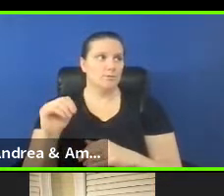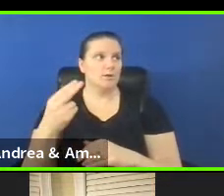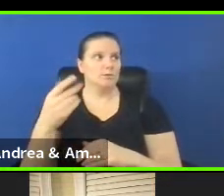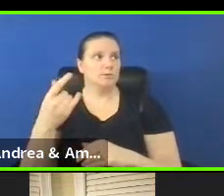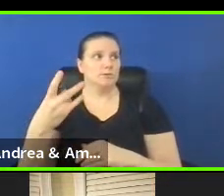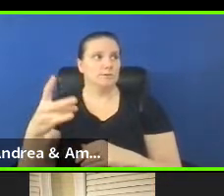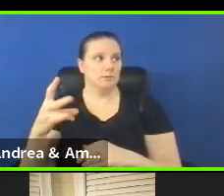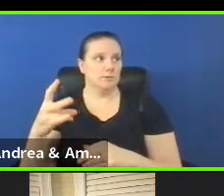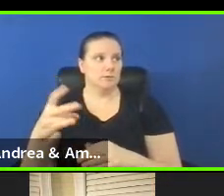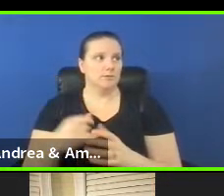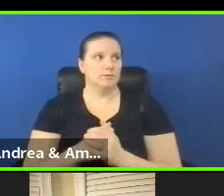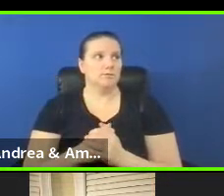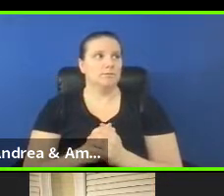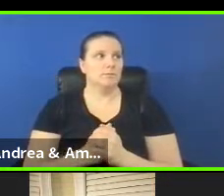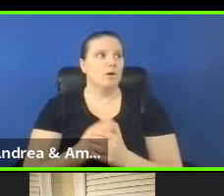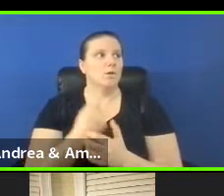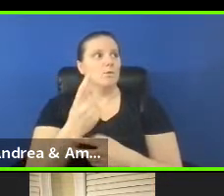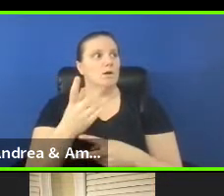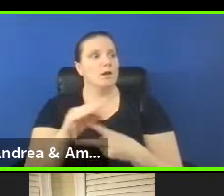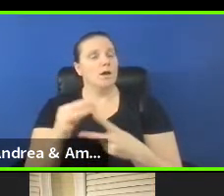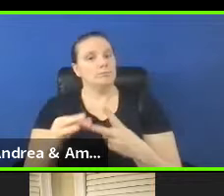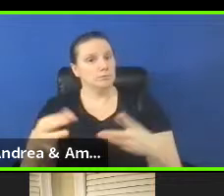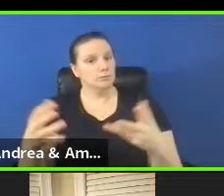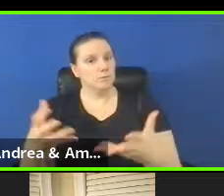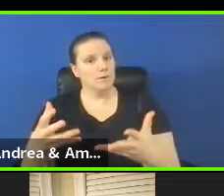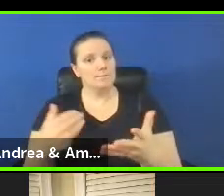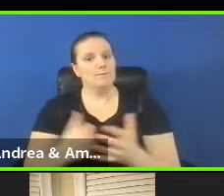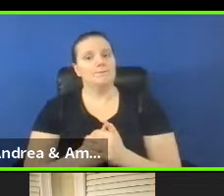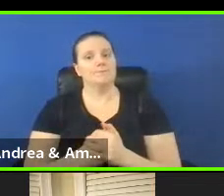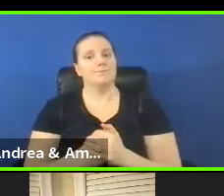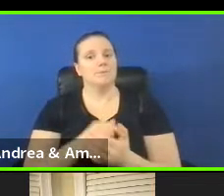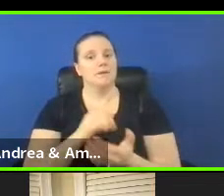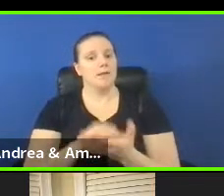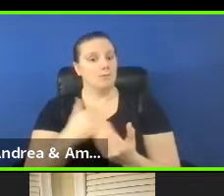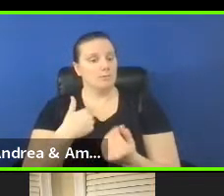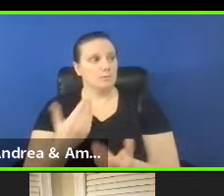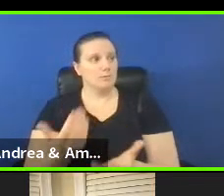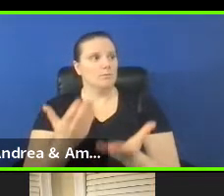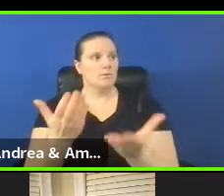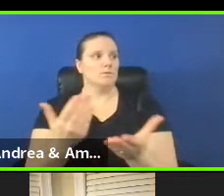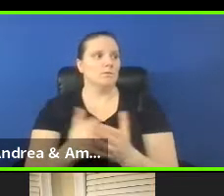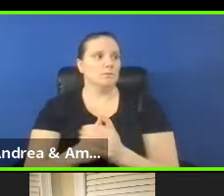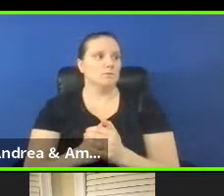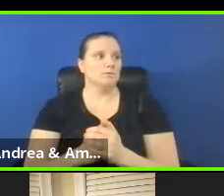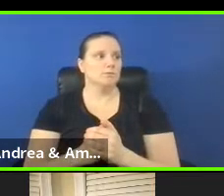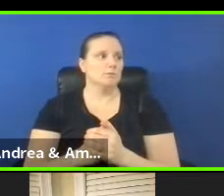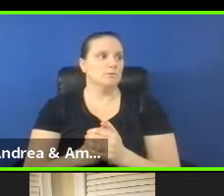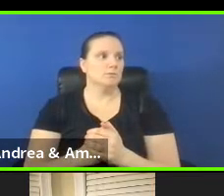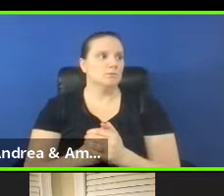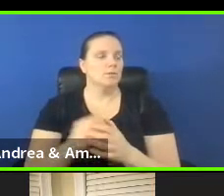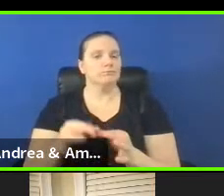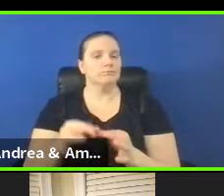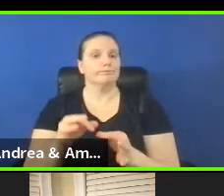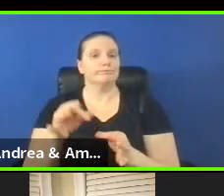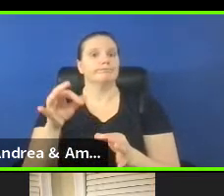17th. One option would be that I would propose is pushing it a